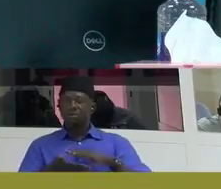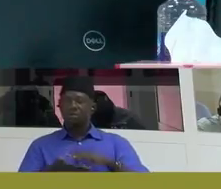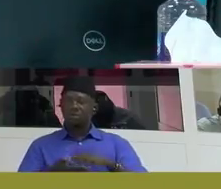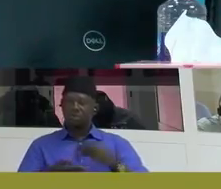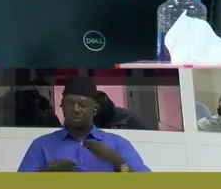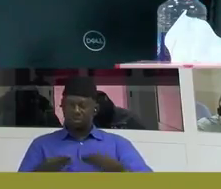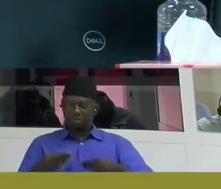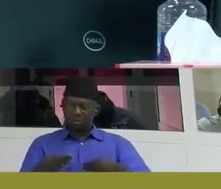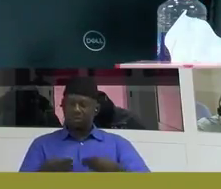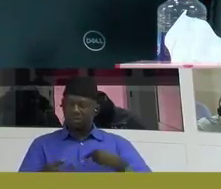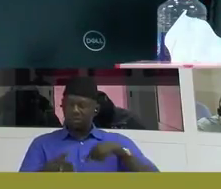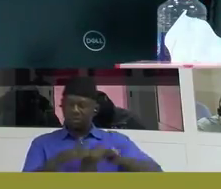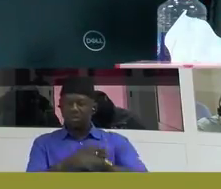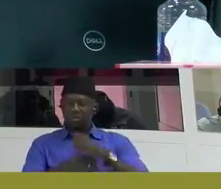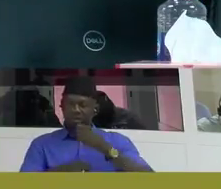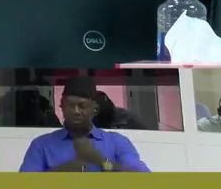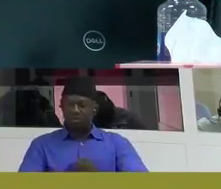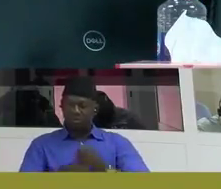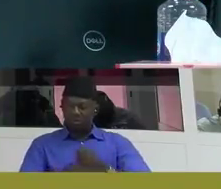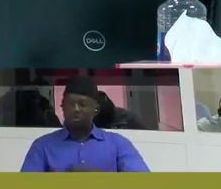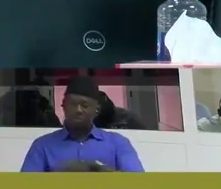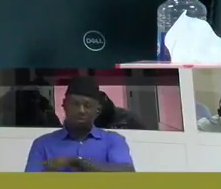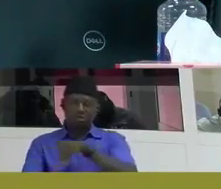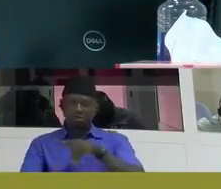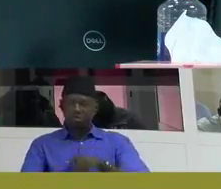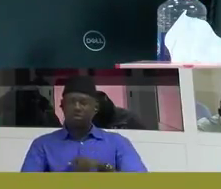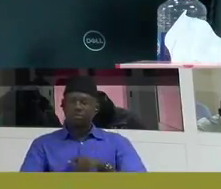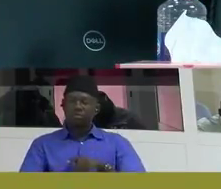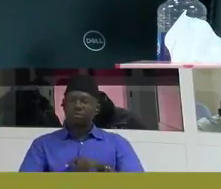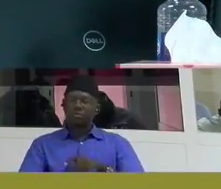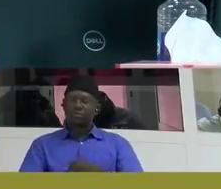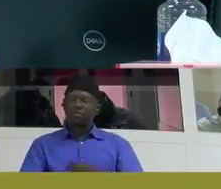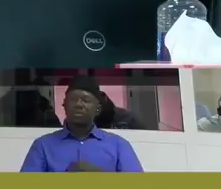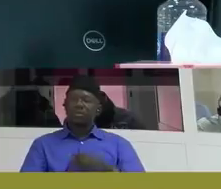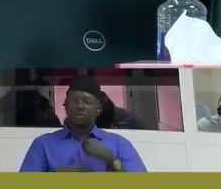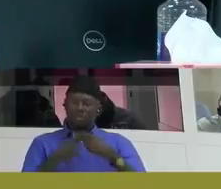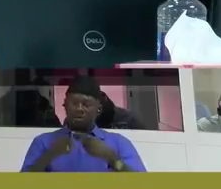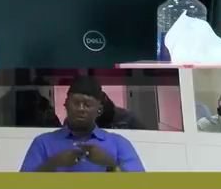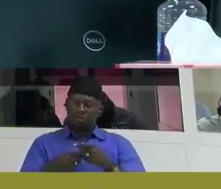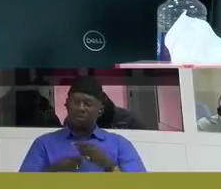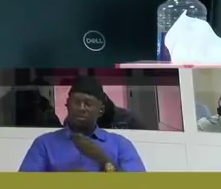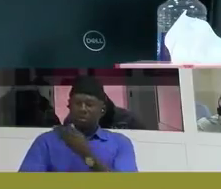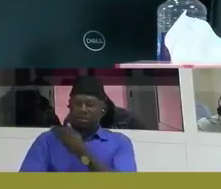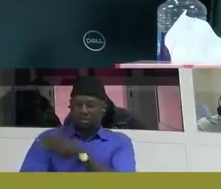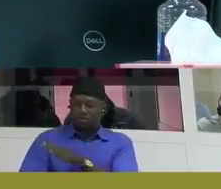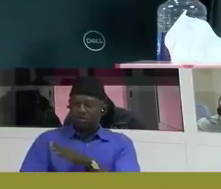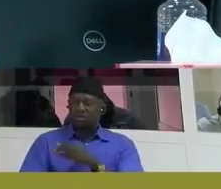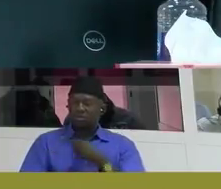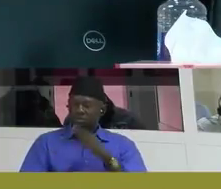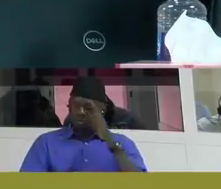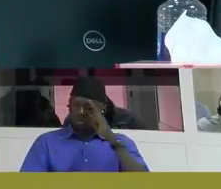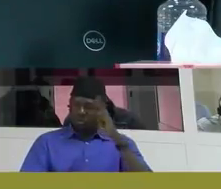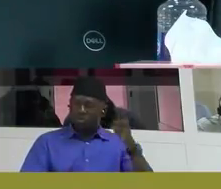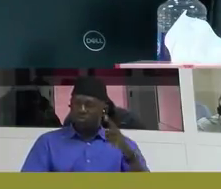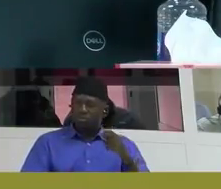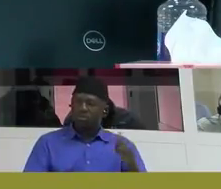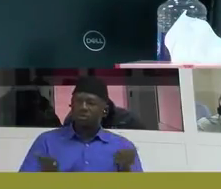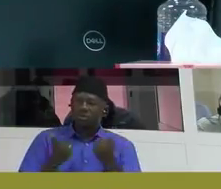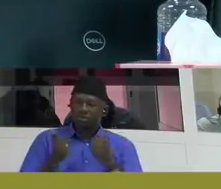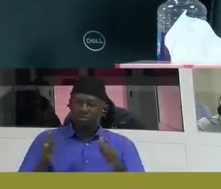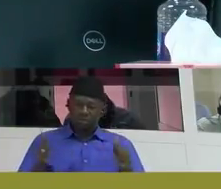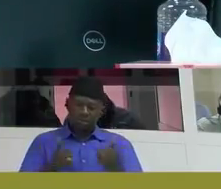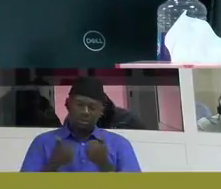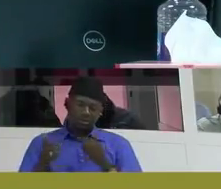sacrament in the church, and immediately after the sacrament, they would go home to celebrate it. They chased them